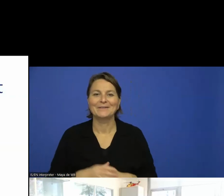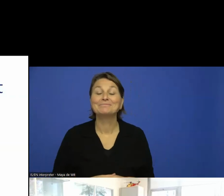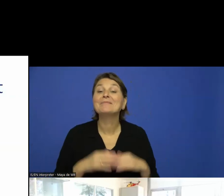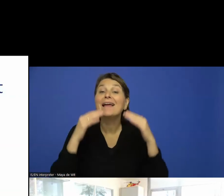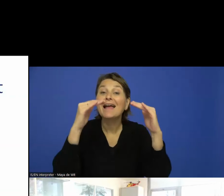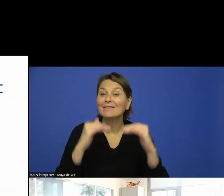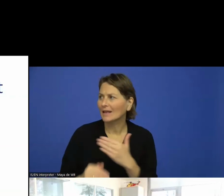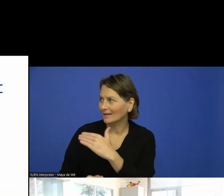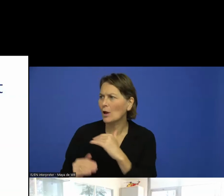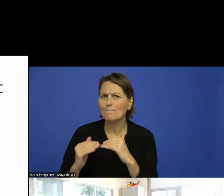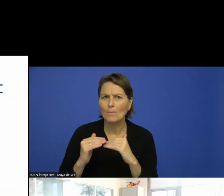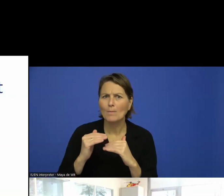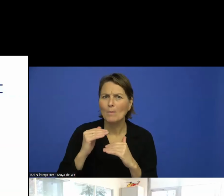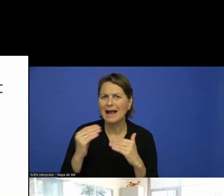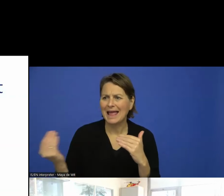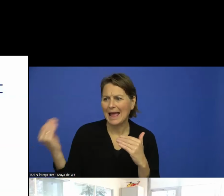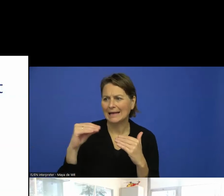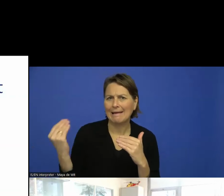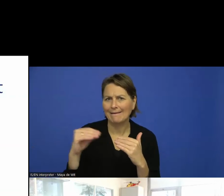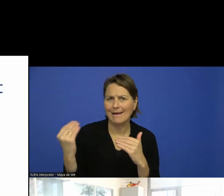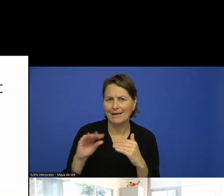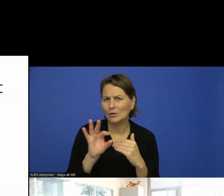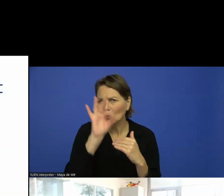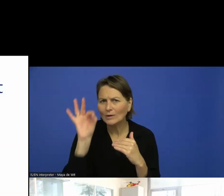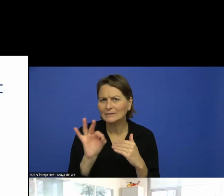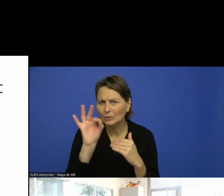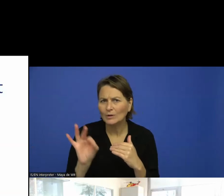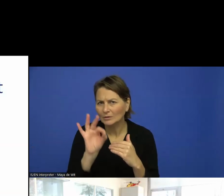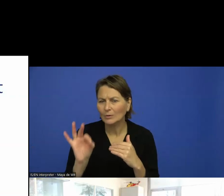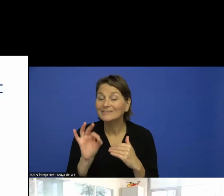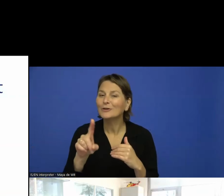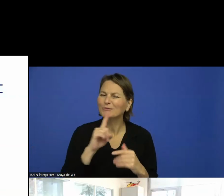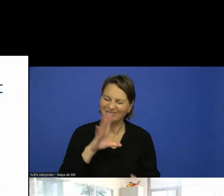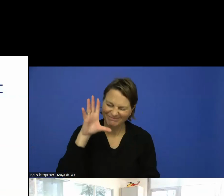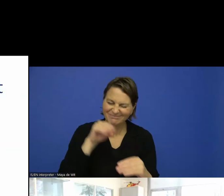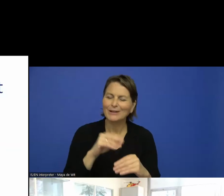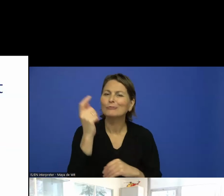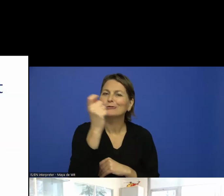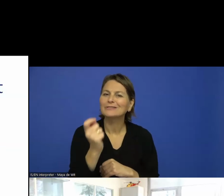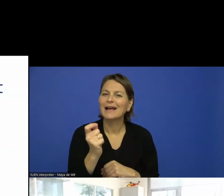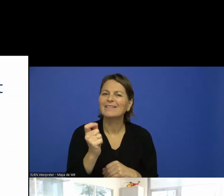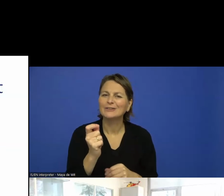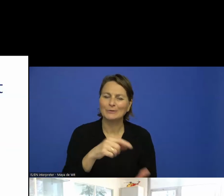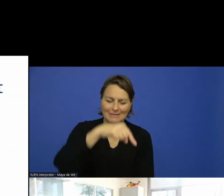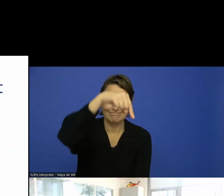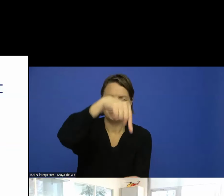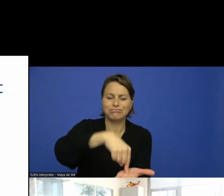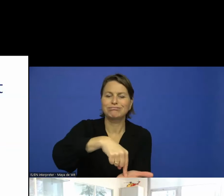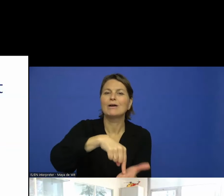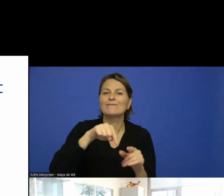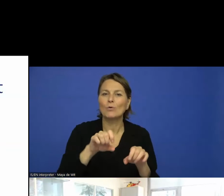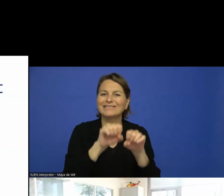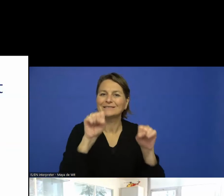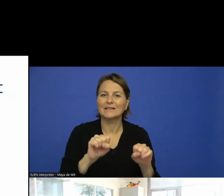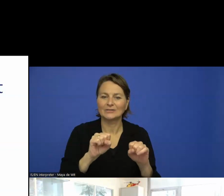few more in the cycle. But again, inclusive design is at the heart of this systems approach. And if I put